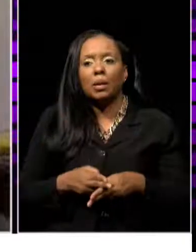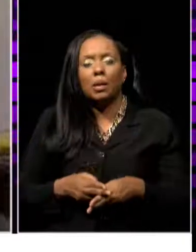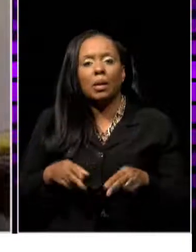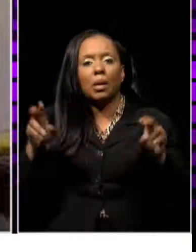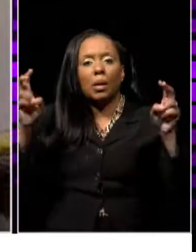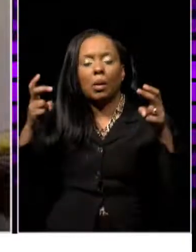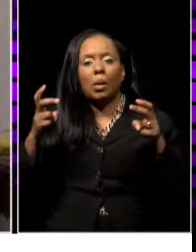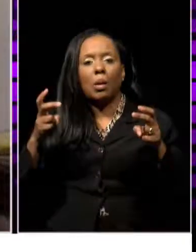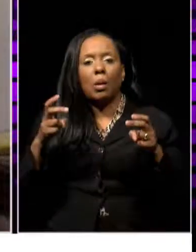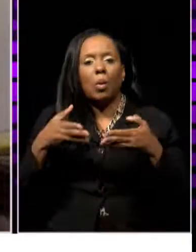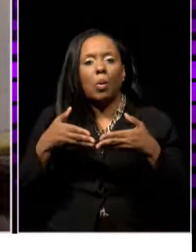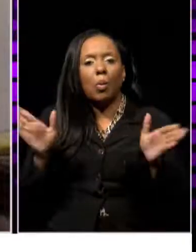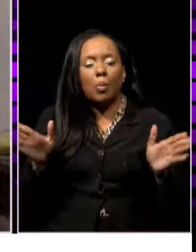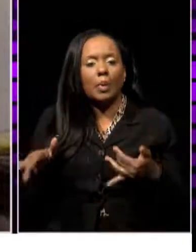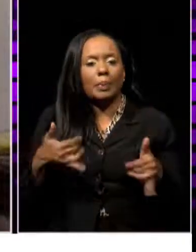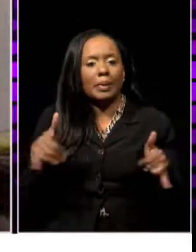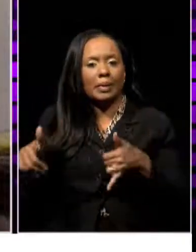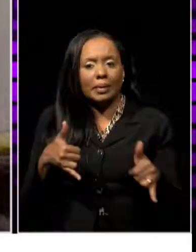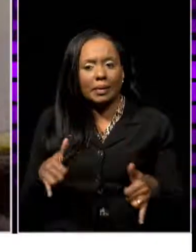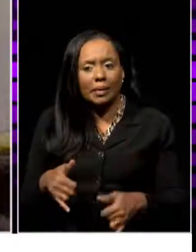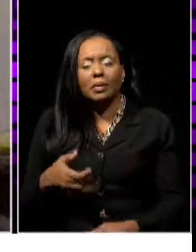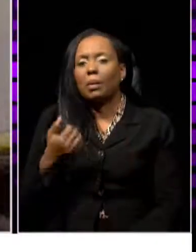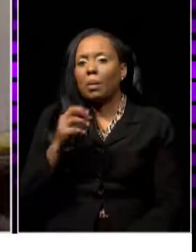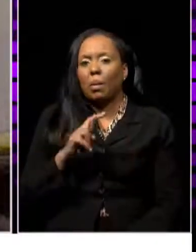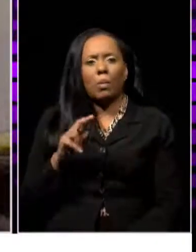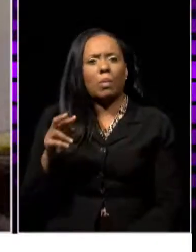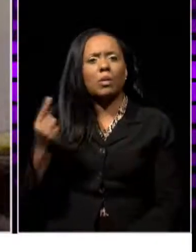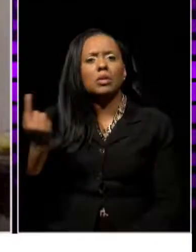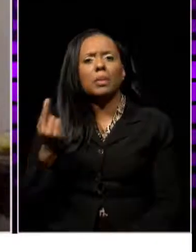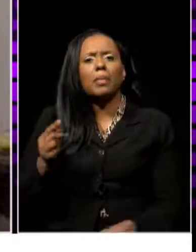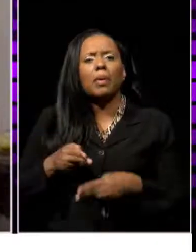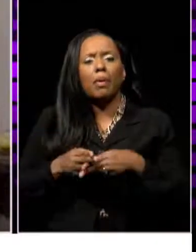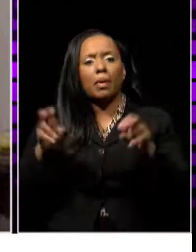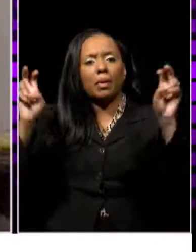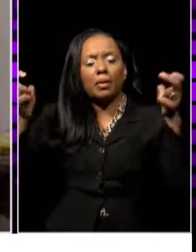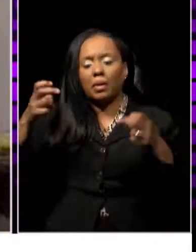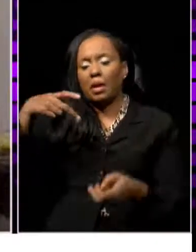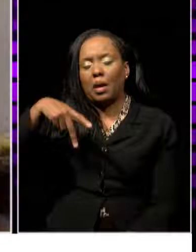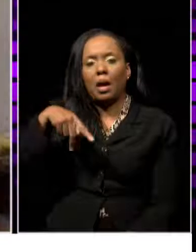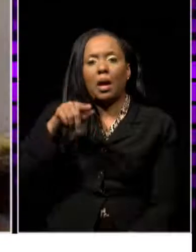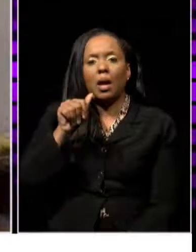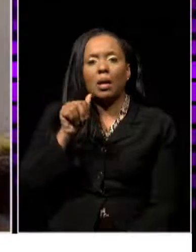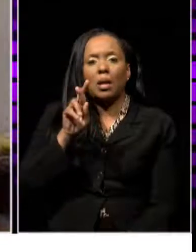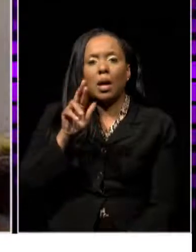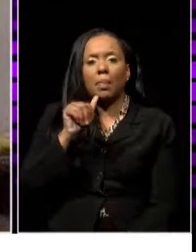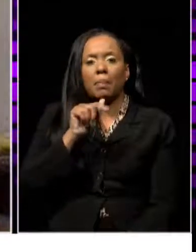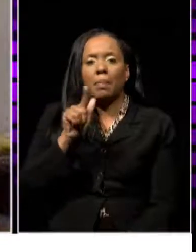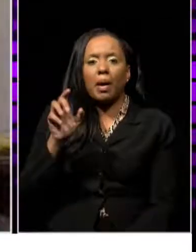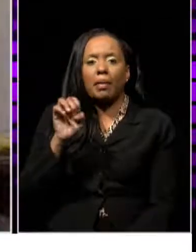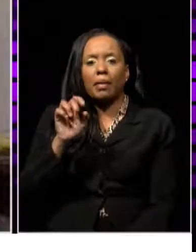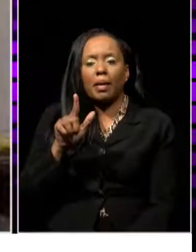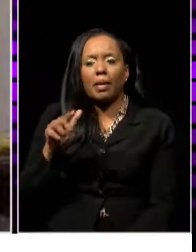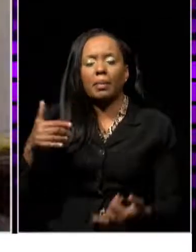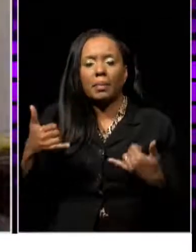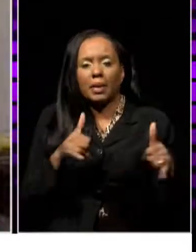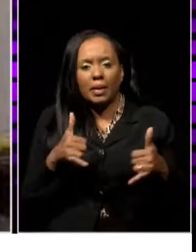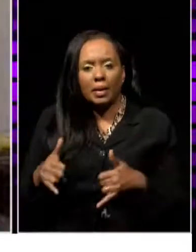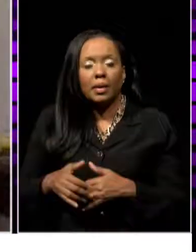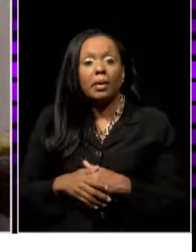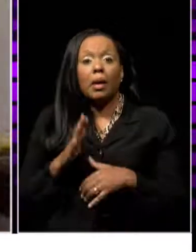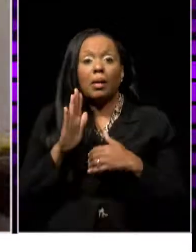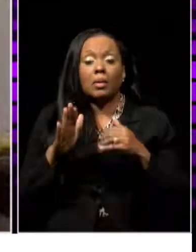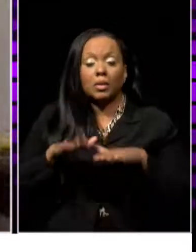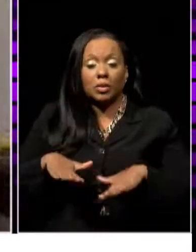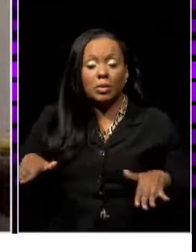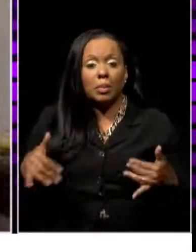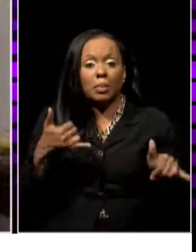play. Parallel play is where children are playing, both playing with toys. They're not necessarily playing with together, but